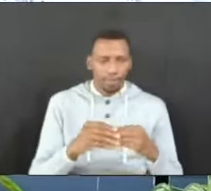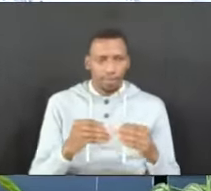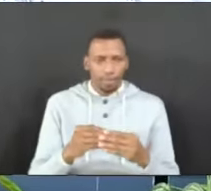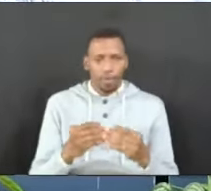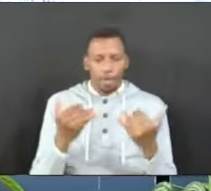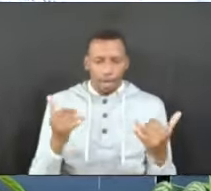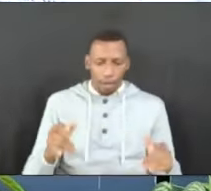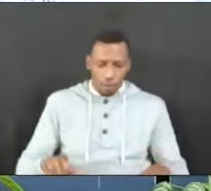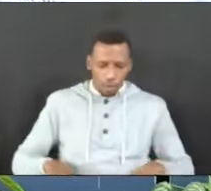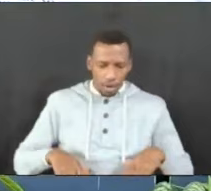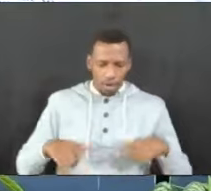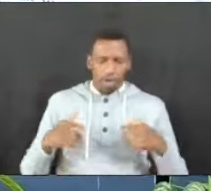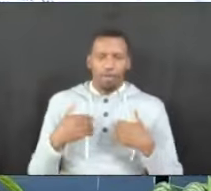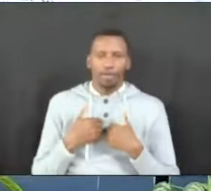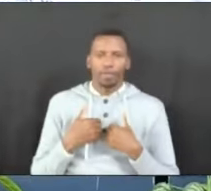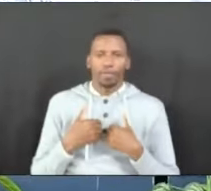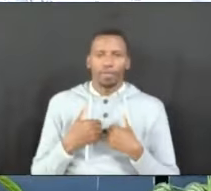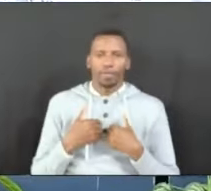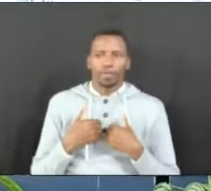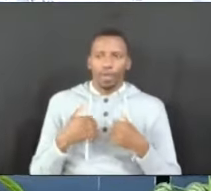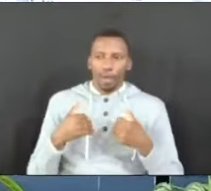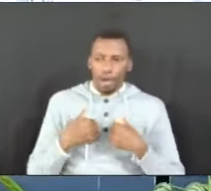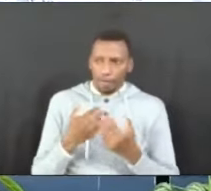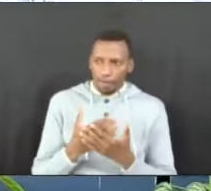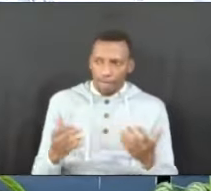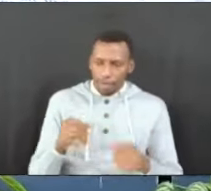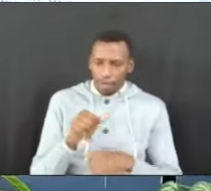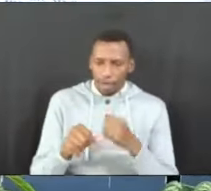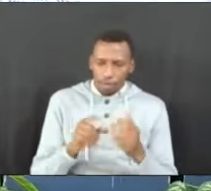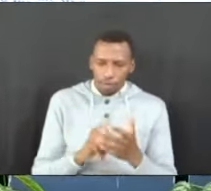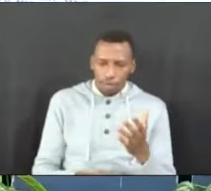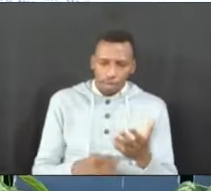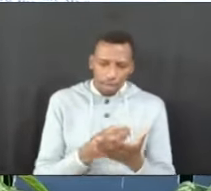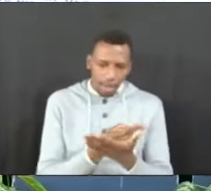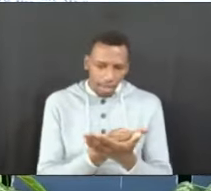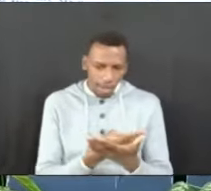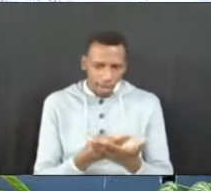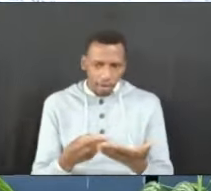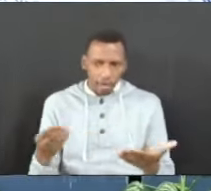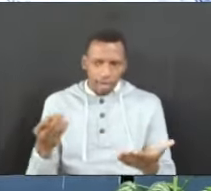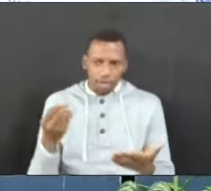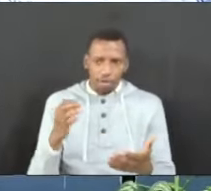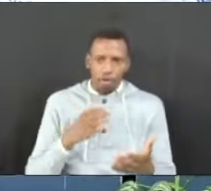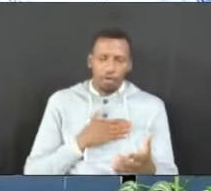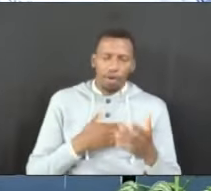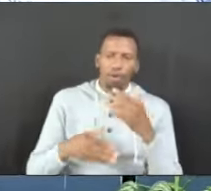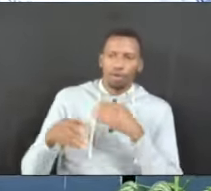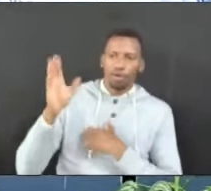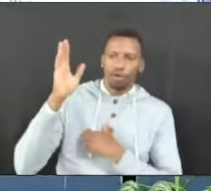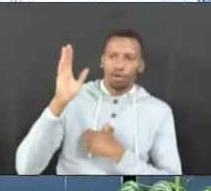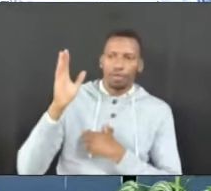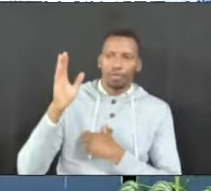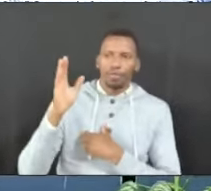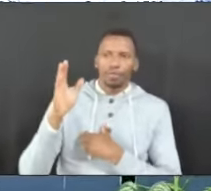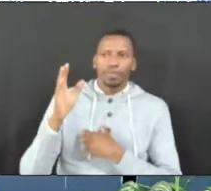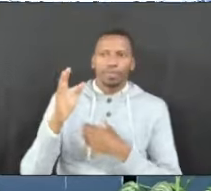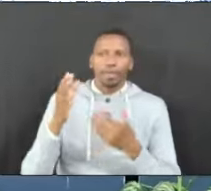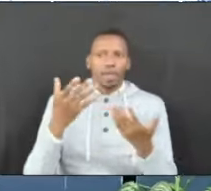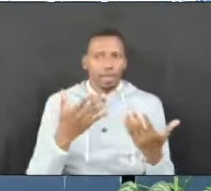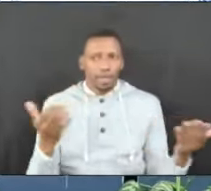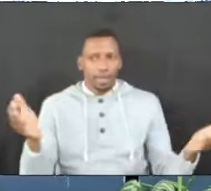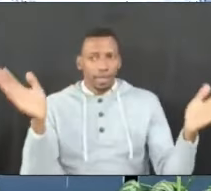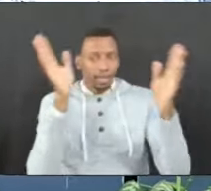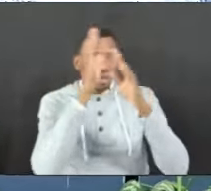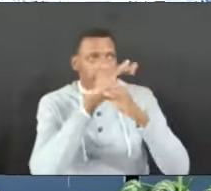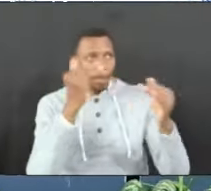being." There is something about the holiness of our God that the creatures in heaven understand, that